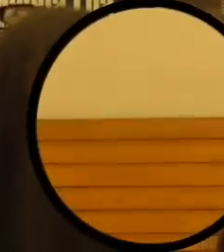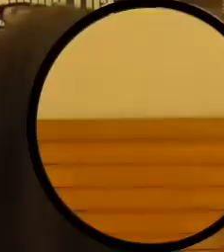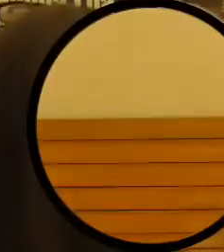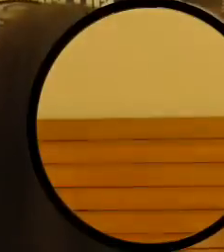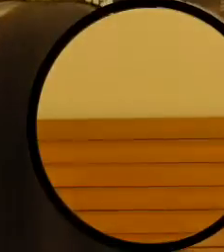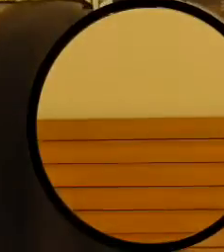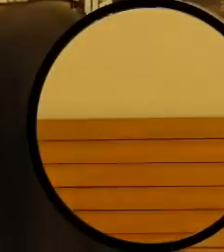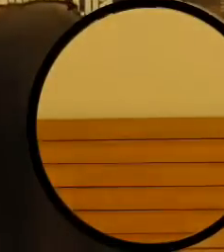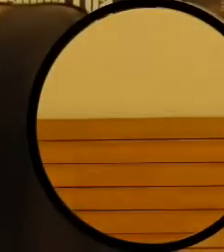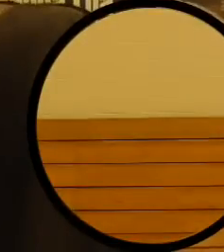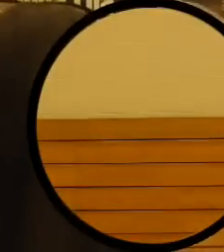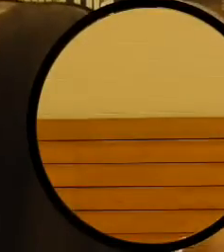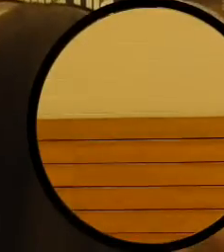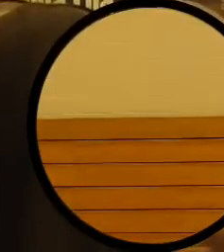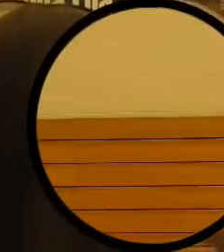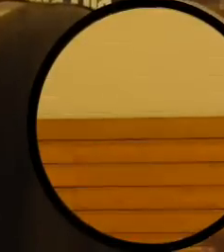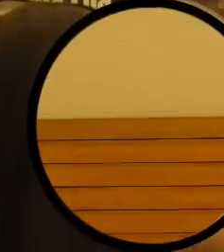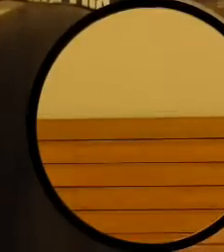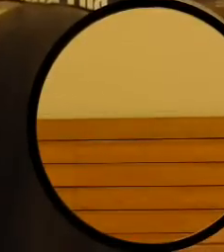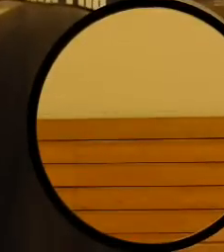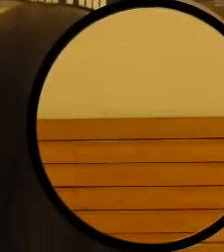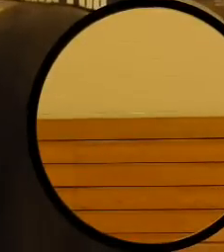that shows the lowest,